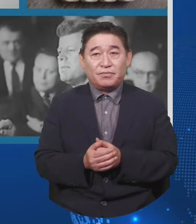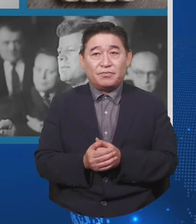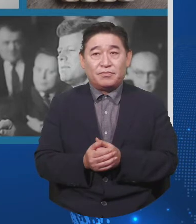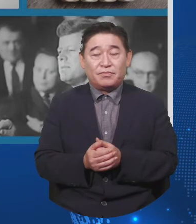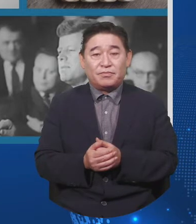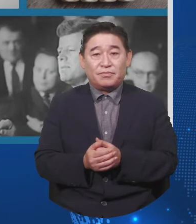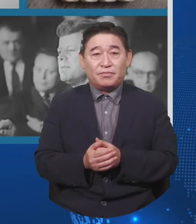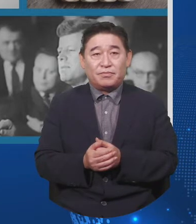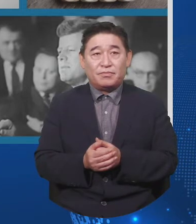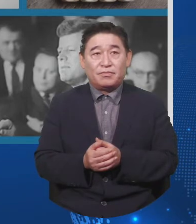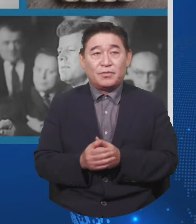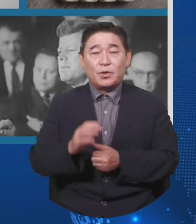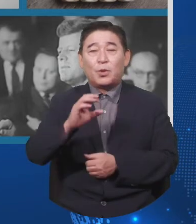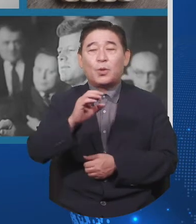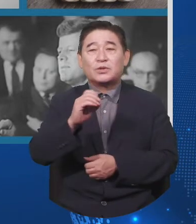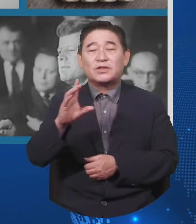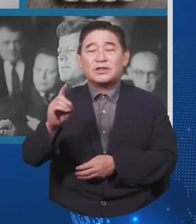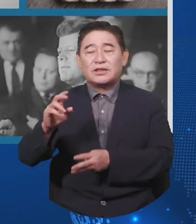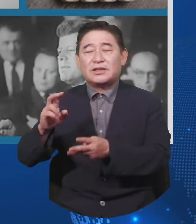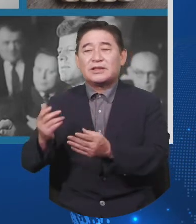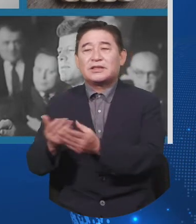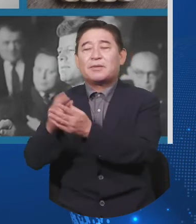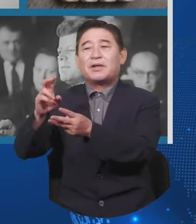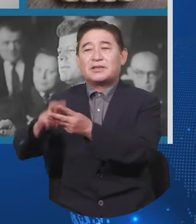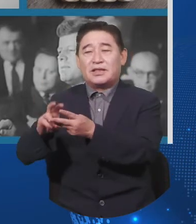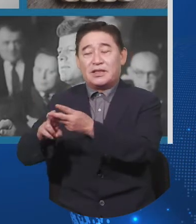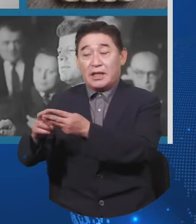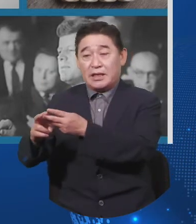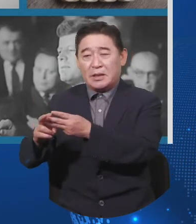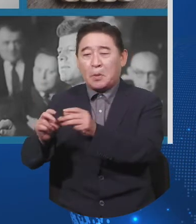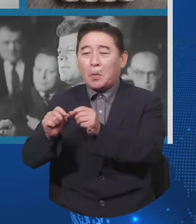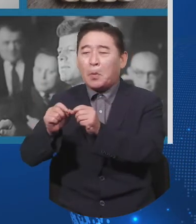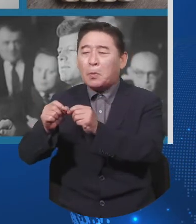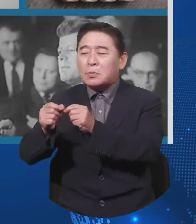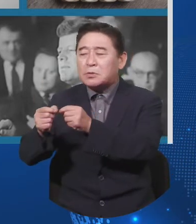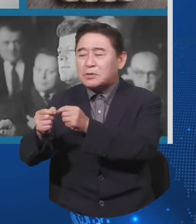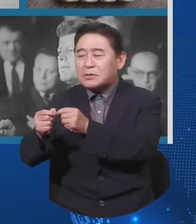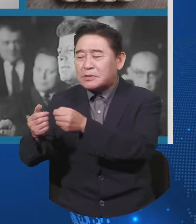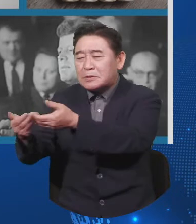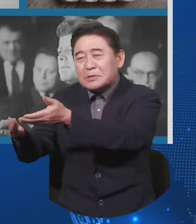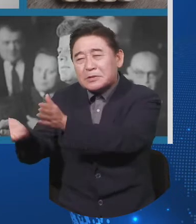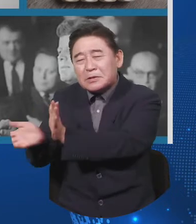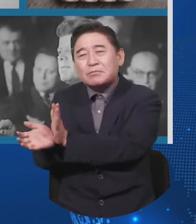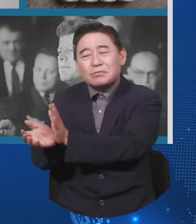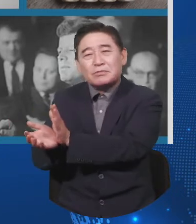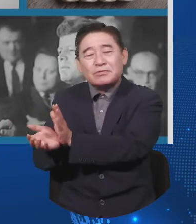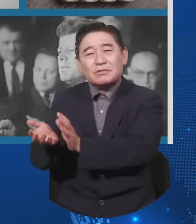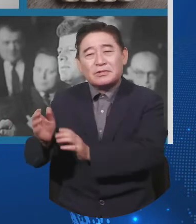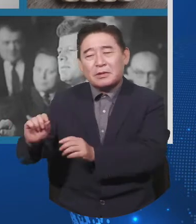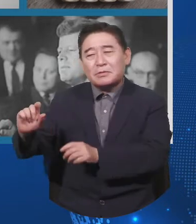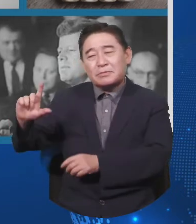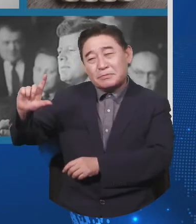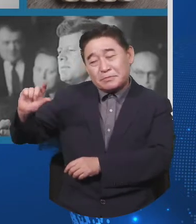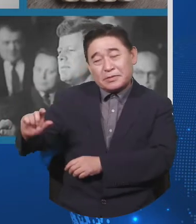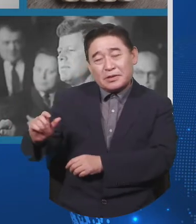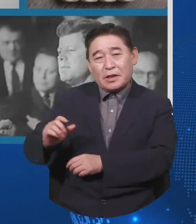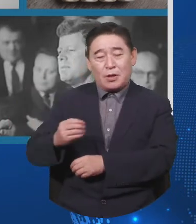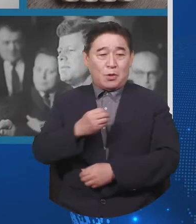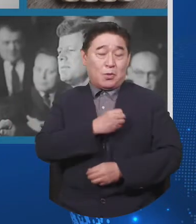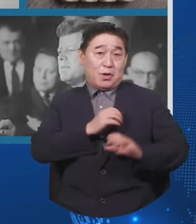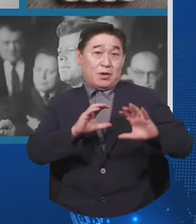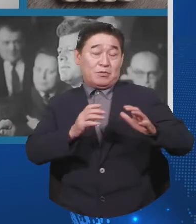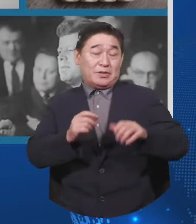OECD, a special part though, because what makes us special is our membership. We have